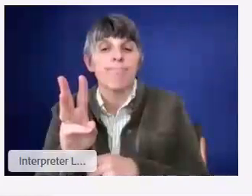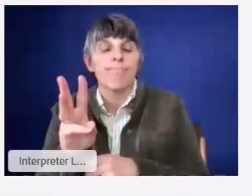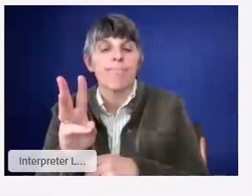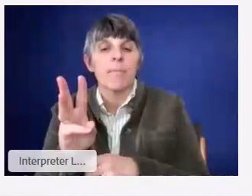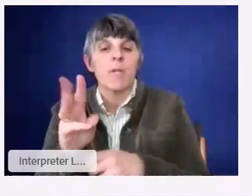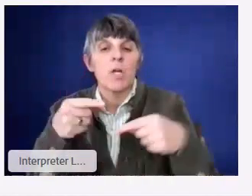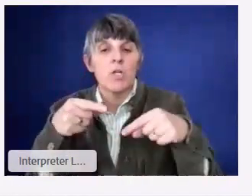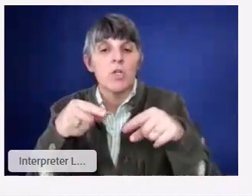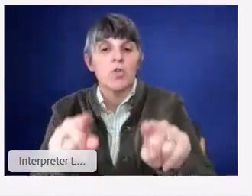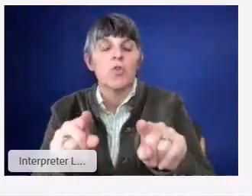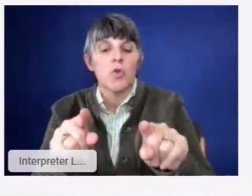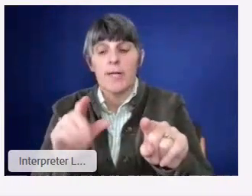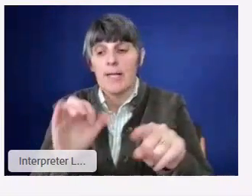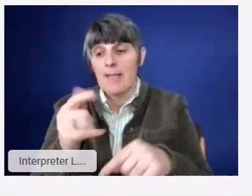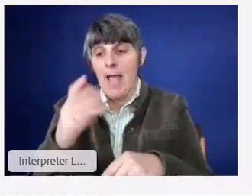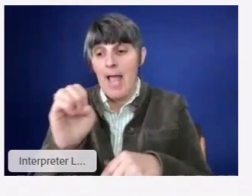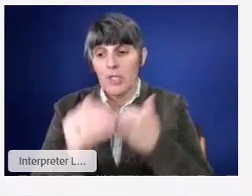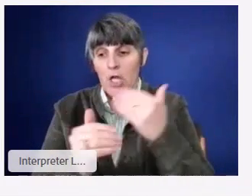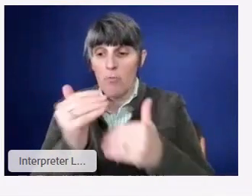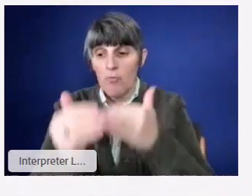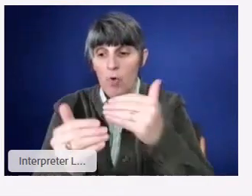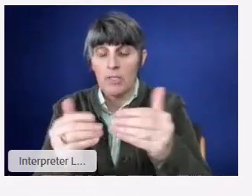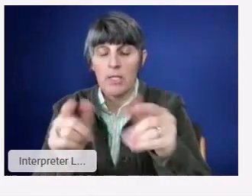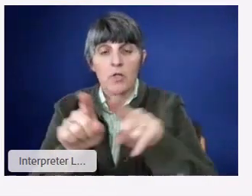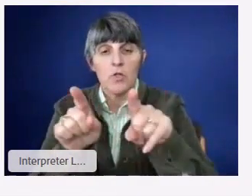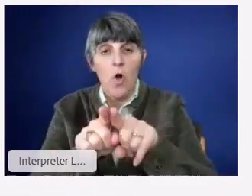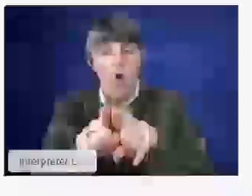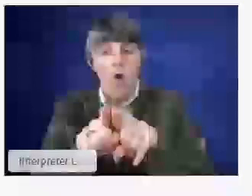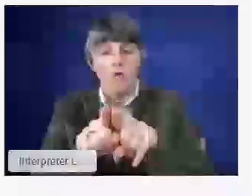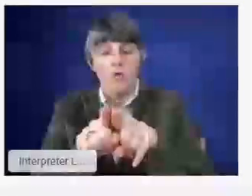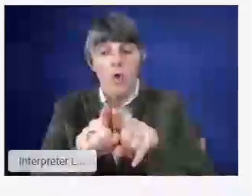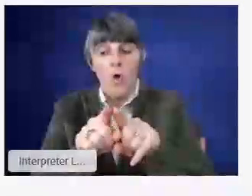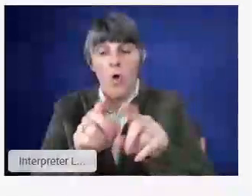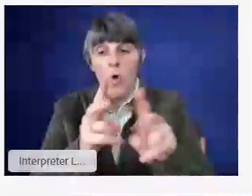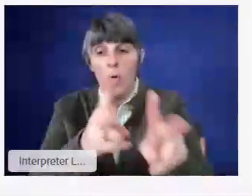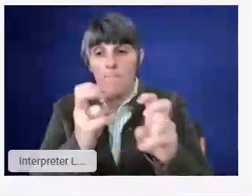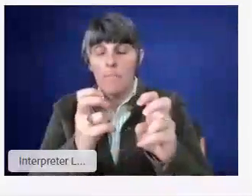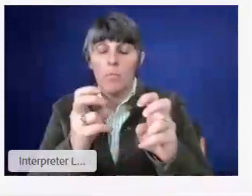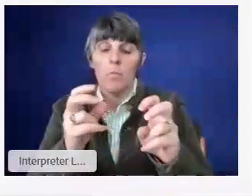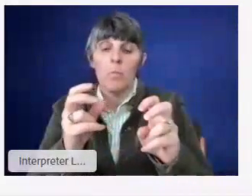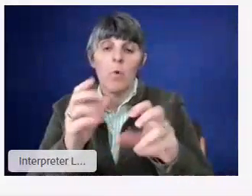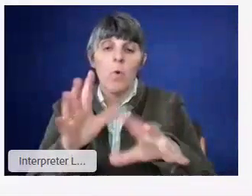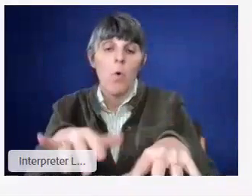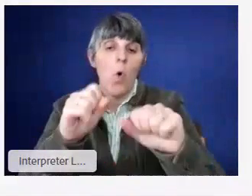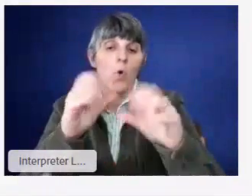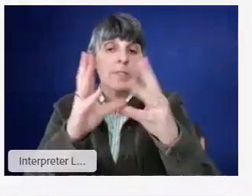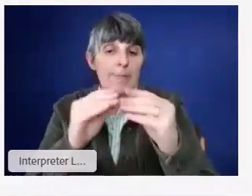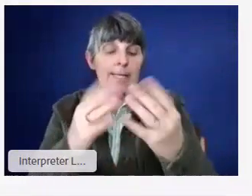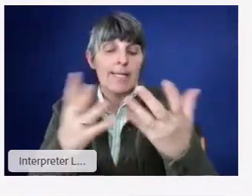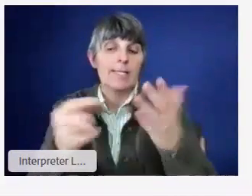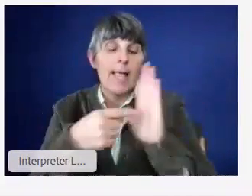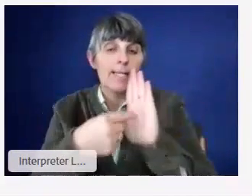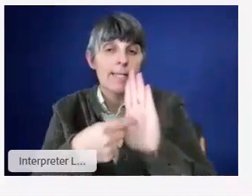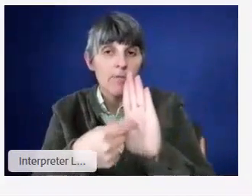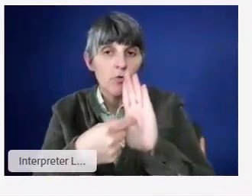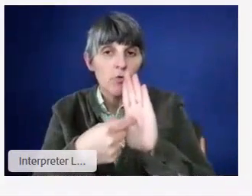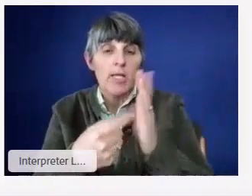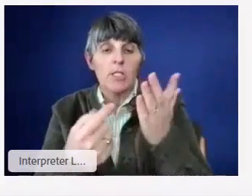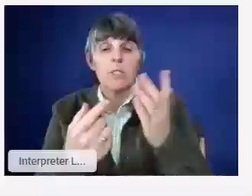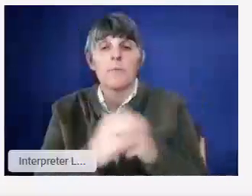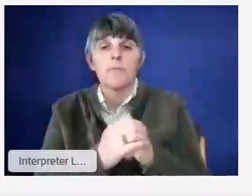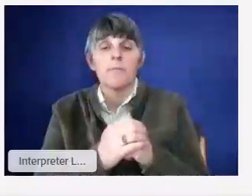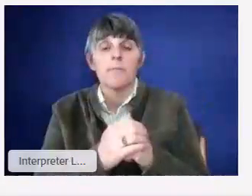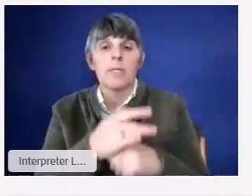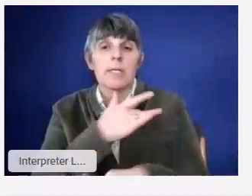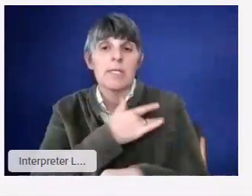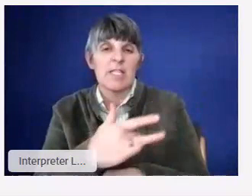During the Agile process, we also hold meetings and demonstrations, which are